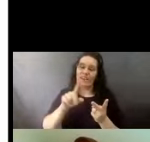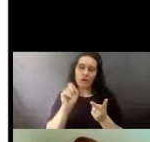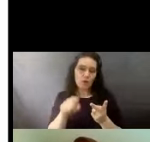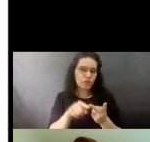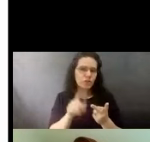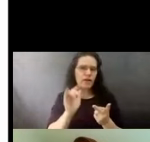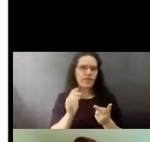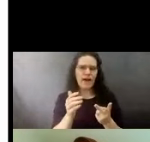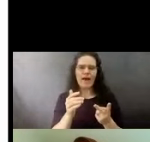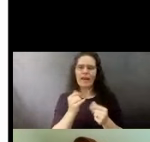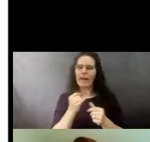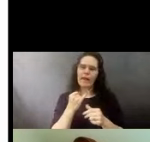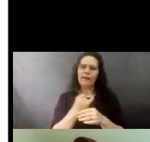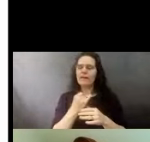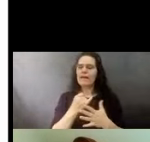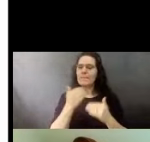think the answer to that is